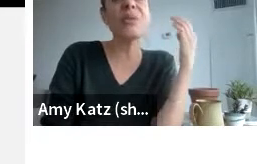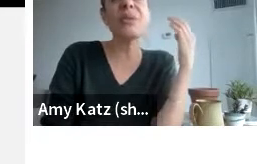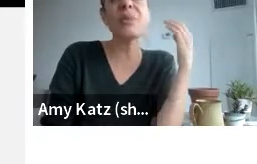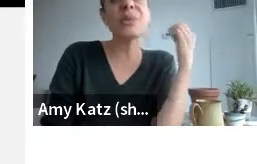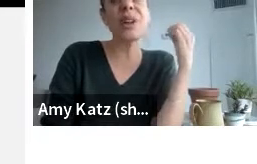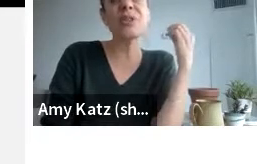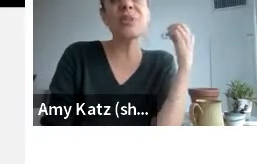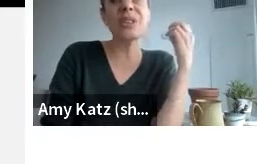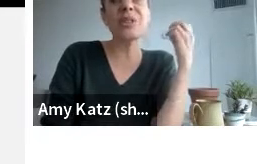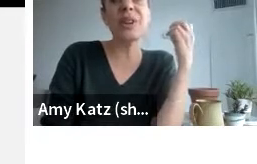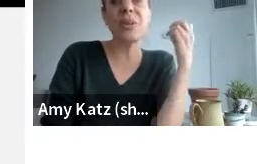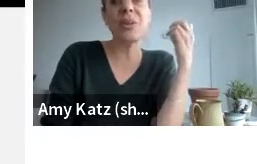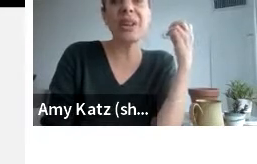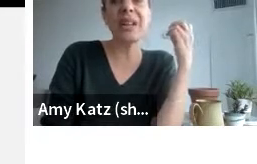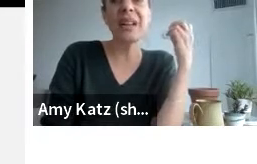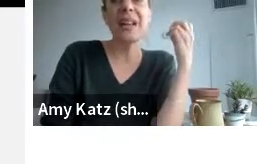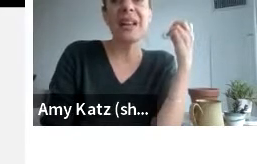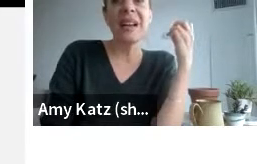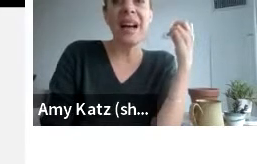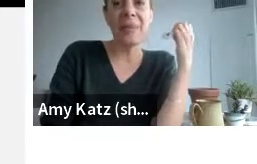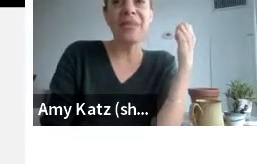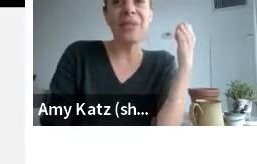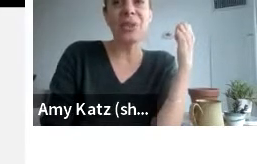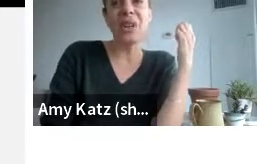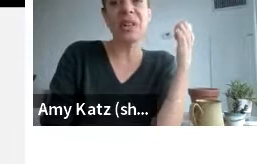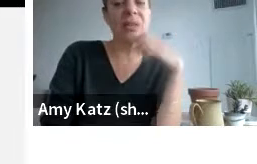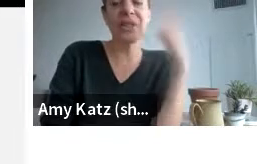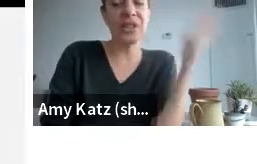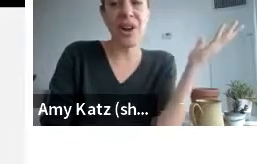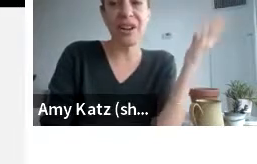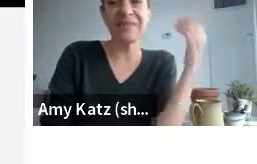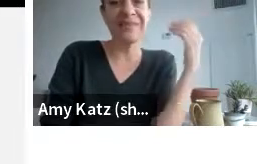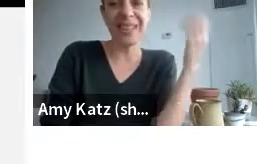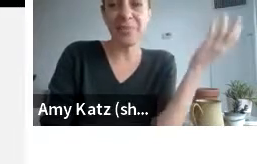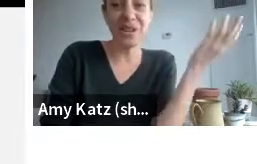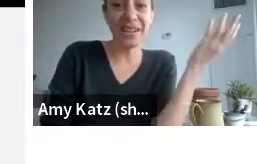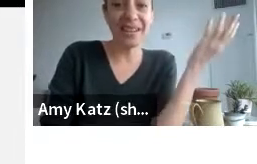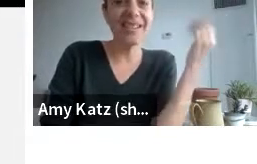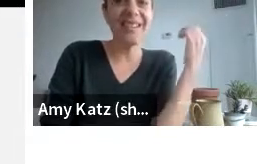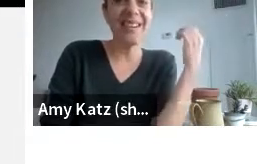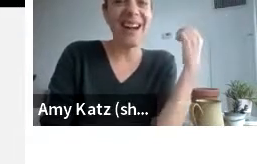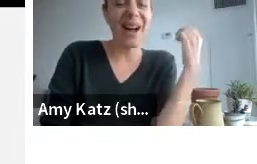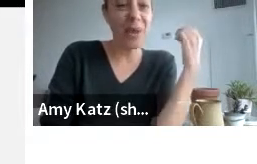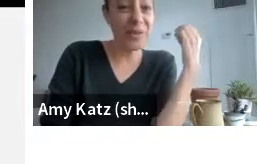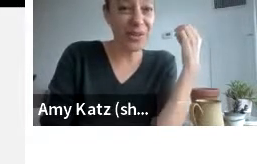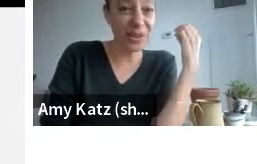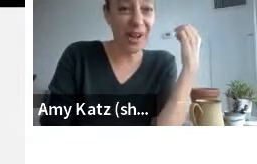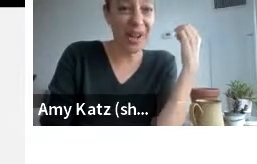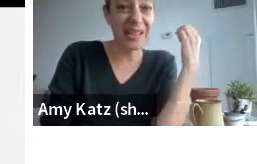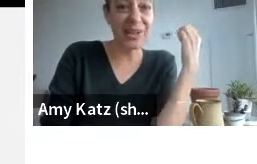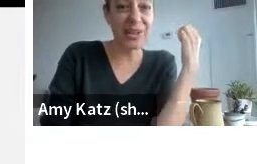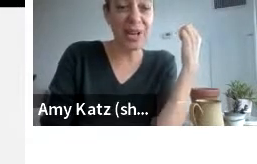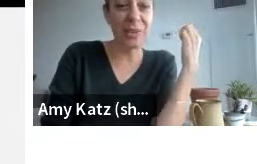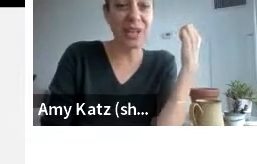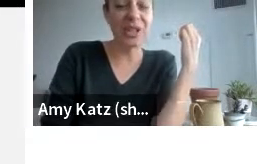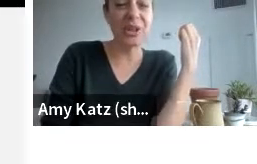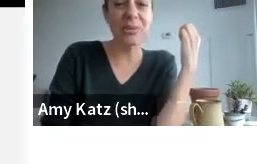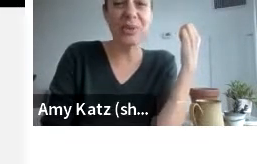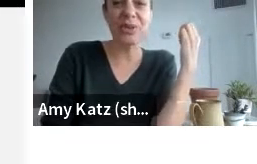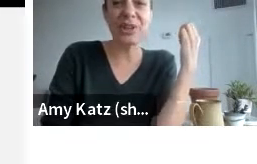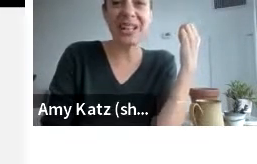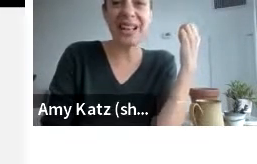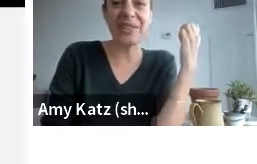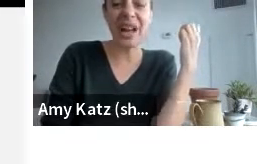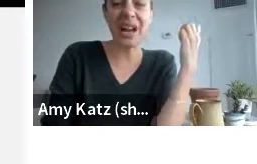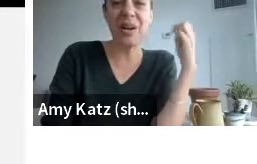are two of the most knowledgeable indoor air quality and filtration experts there are, like period. We have a few spots left in 2022,